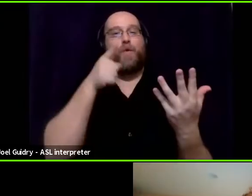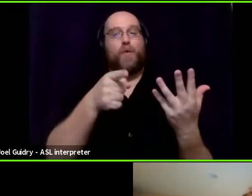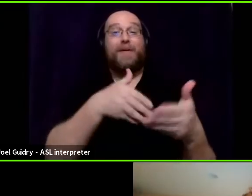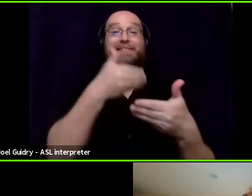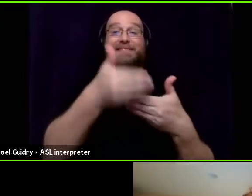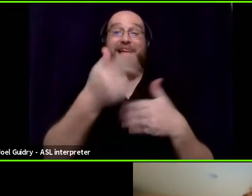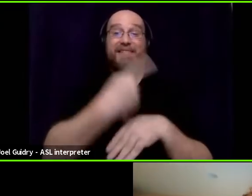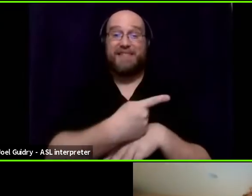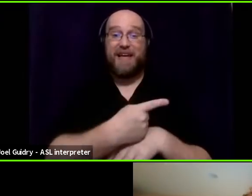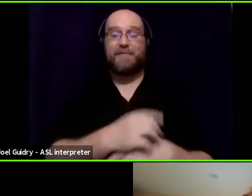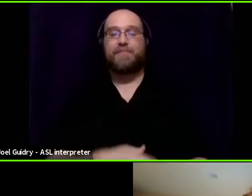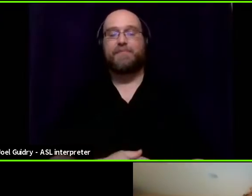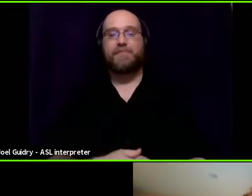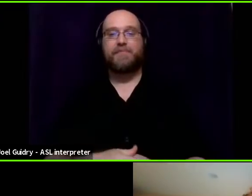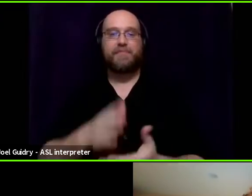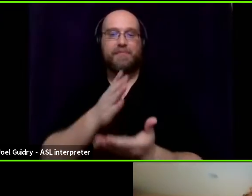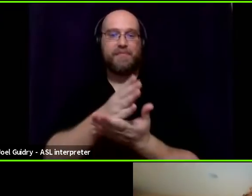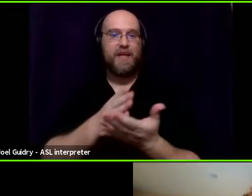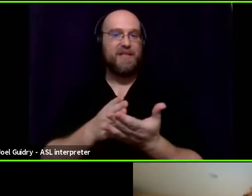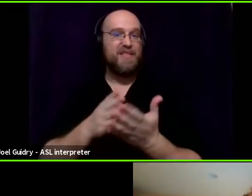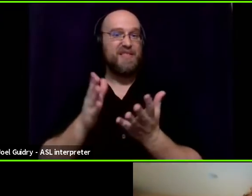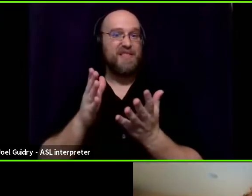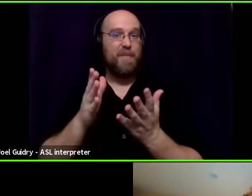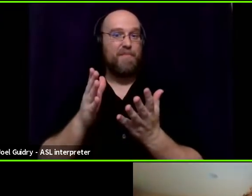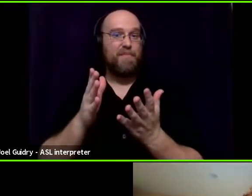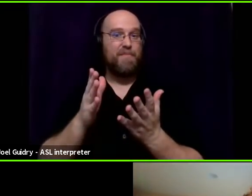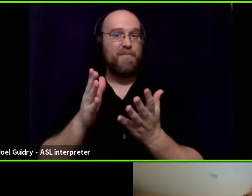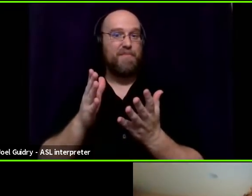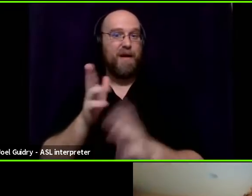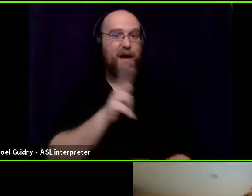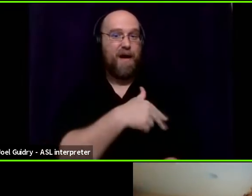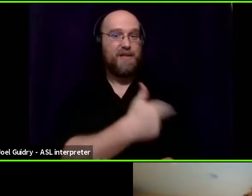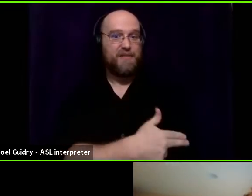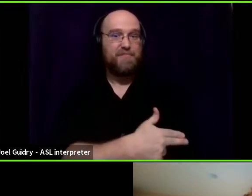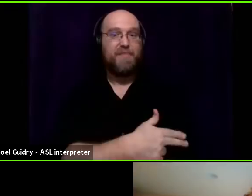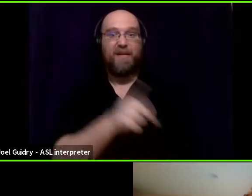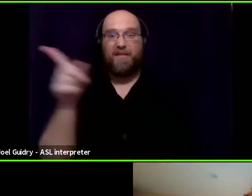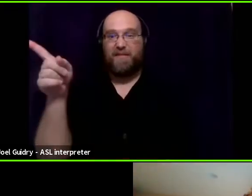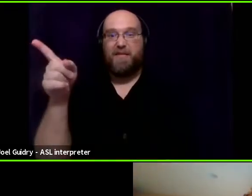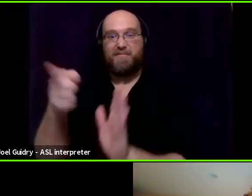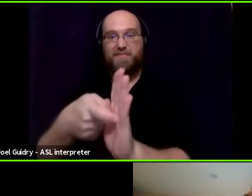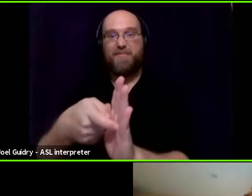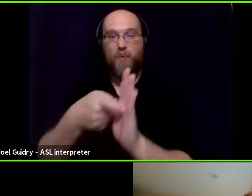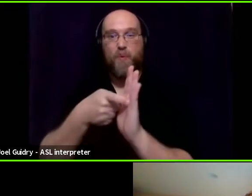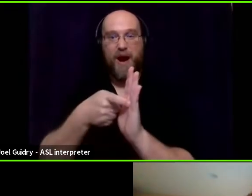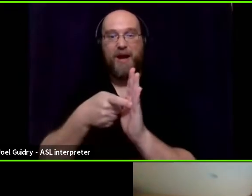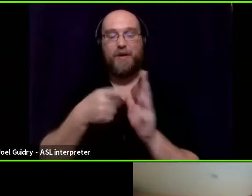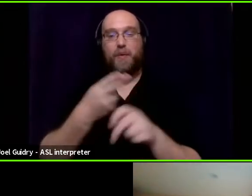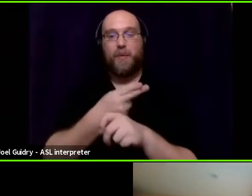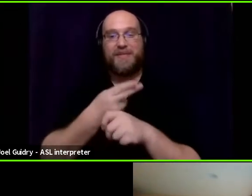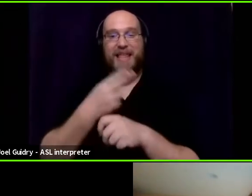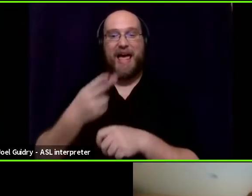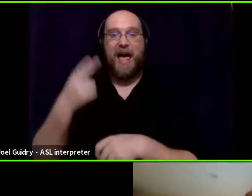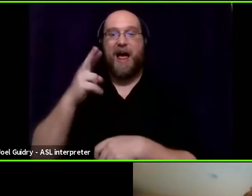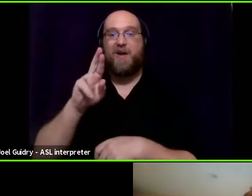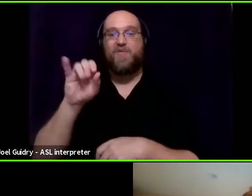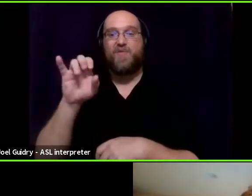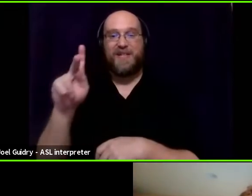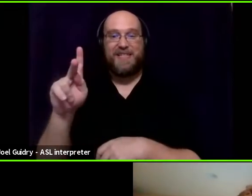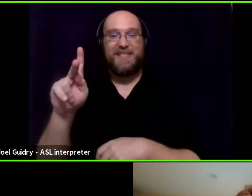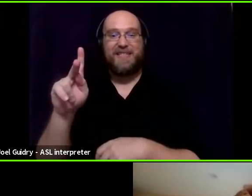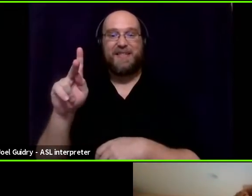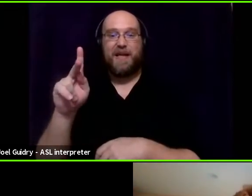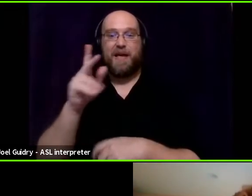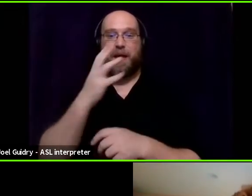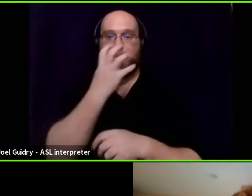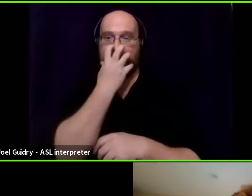Some hospitals were forced to use the high-risk masks more frequently